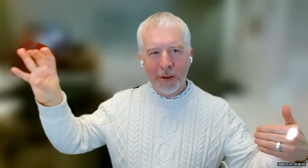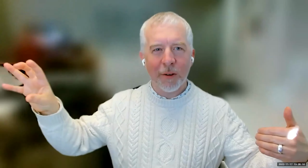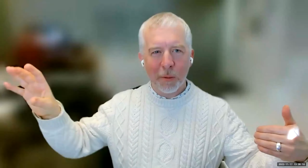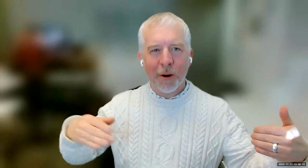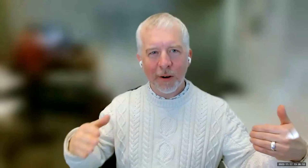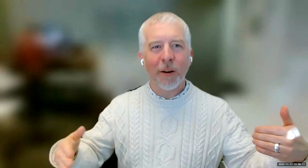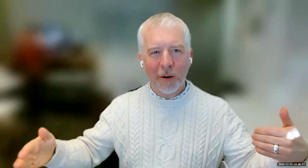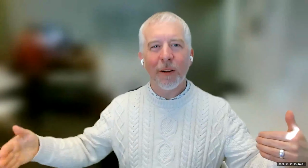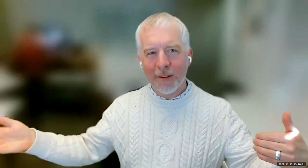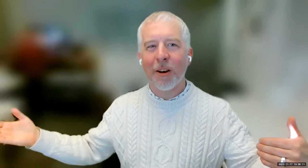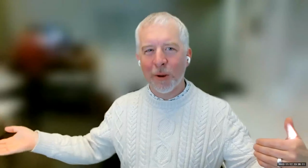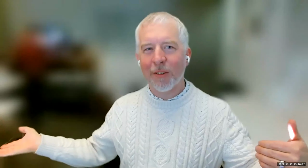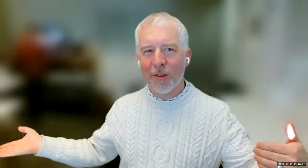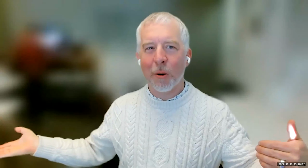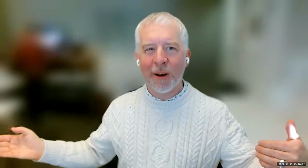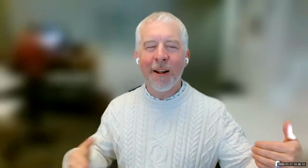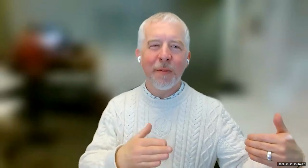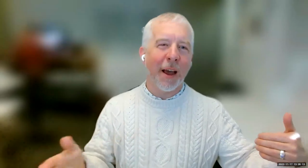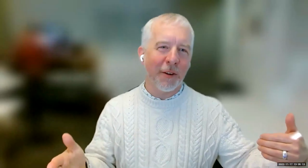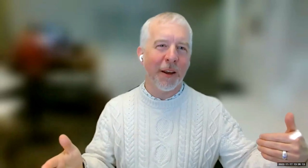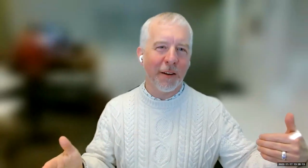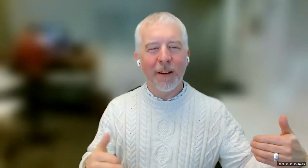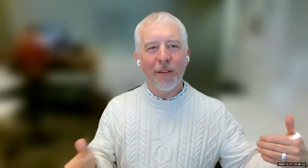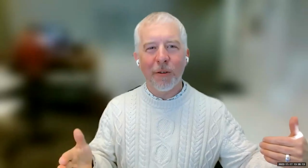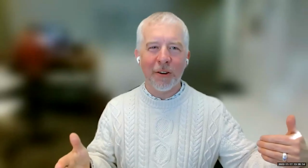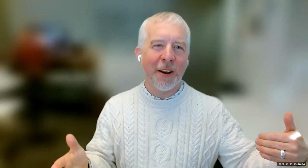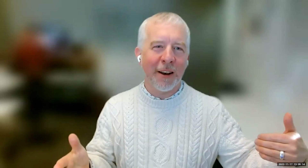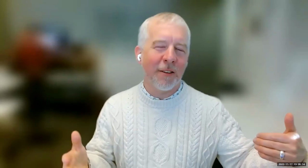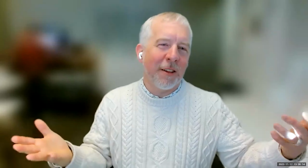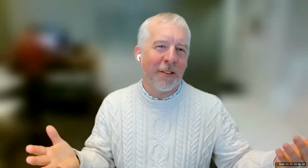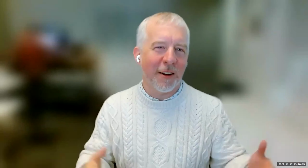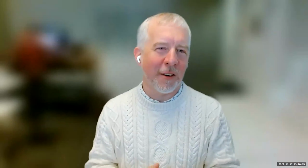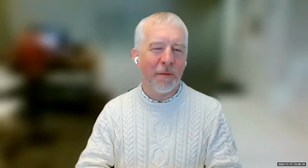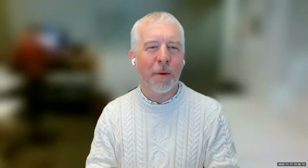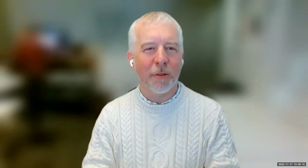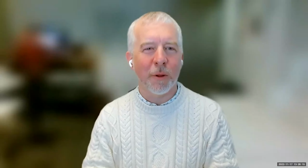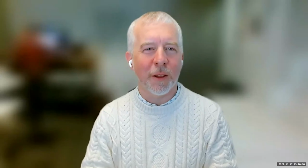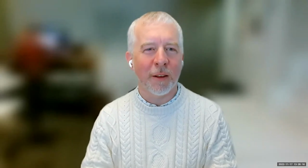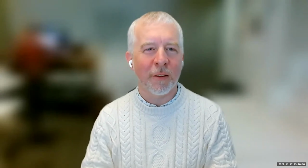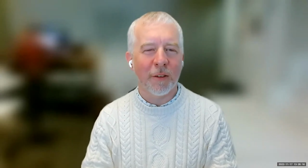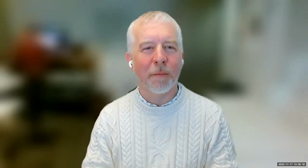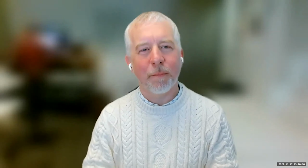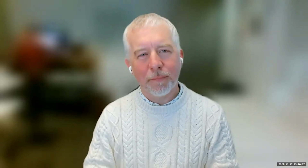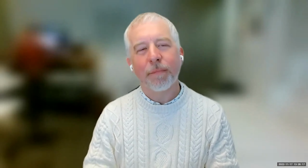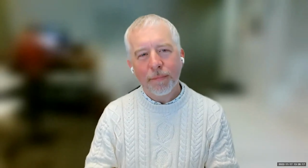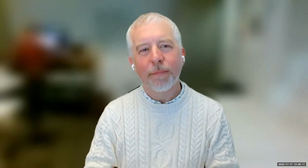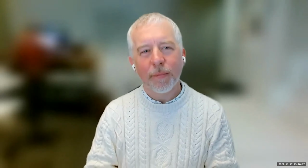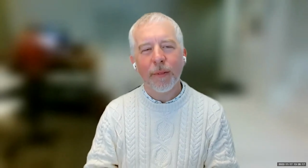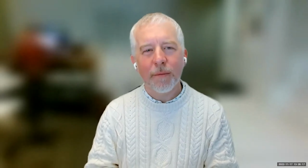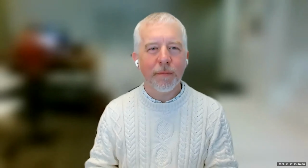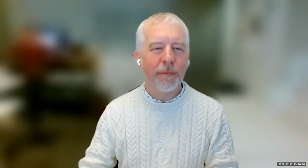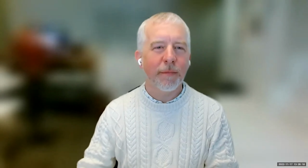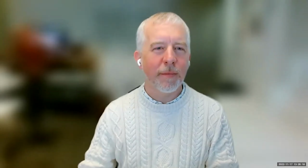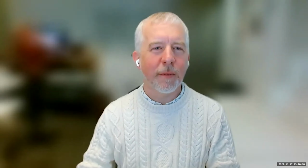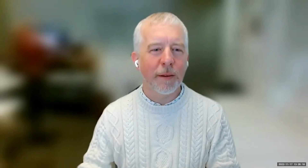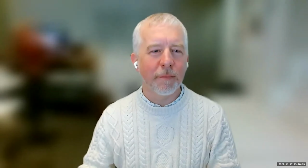black with the interpreter continuing to interpret after that footage had ended. So that's another possible thing. So yeah,